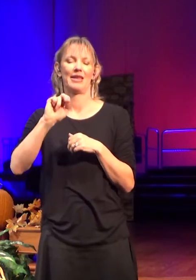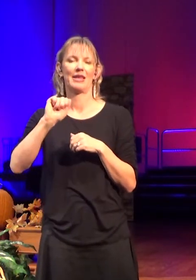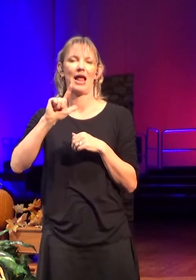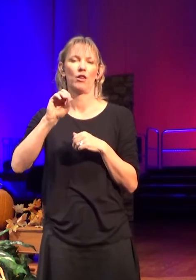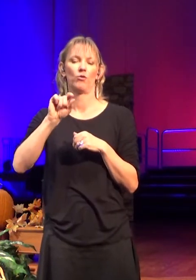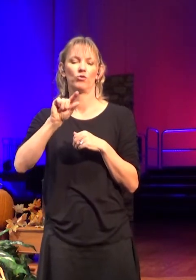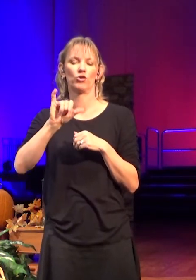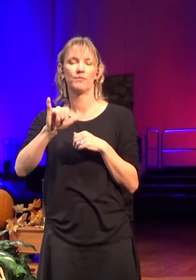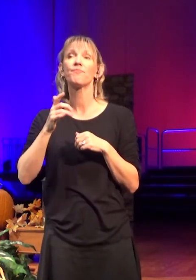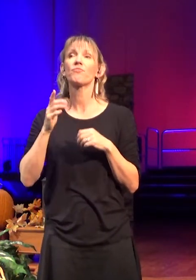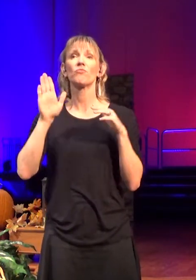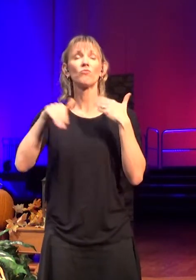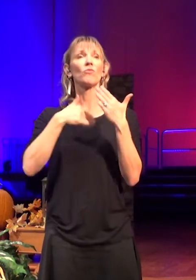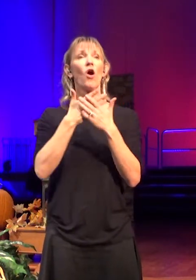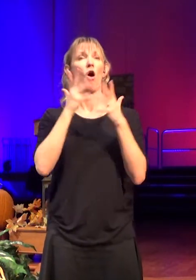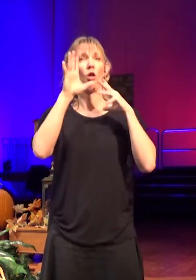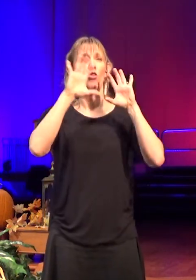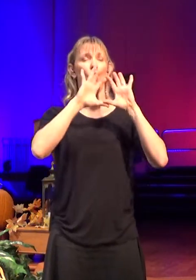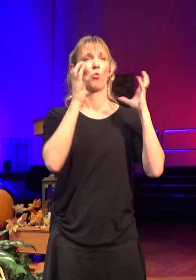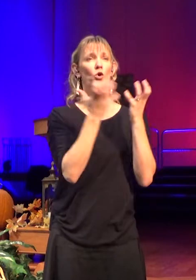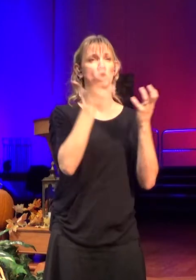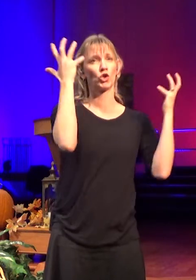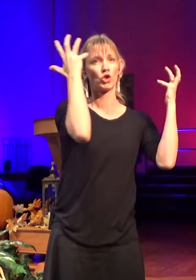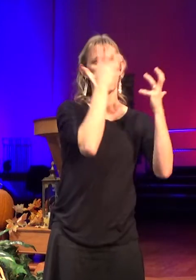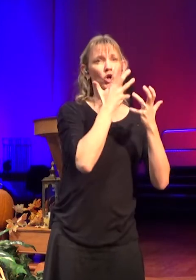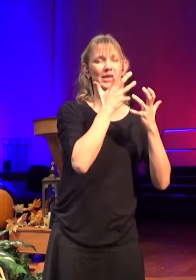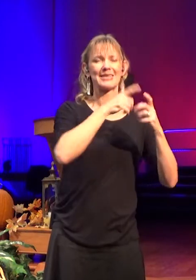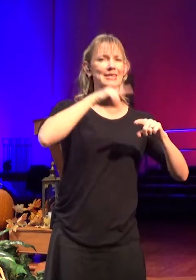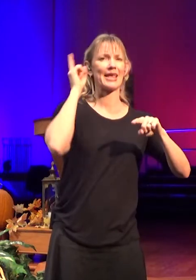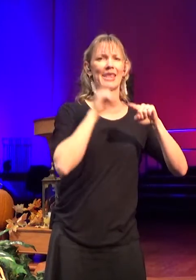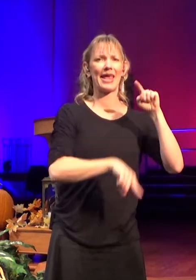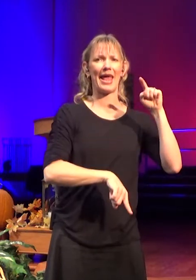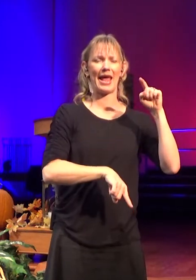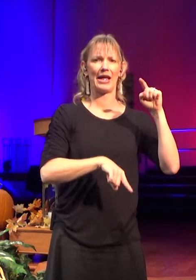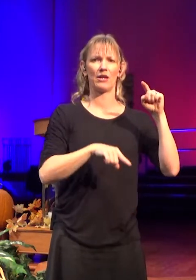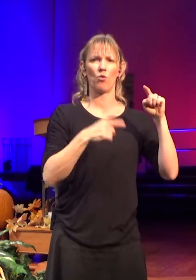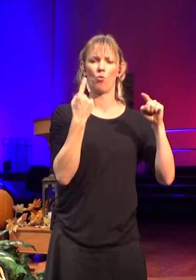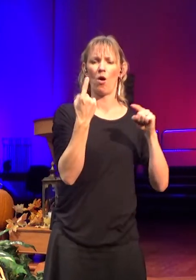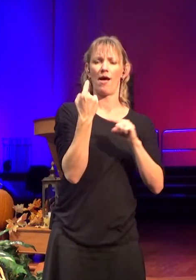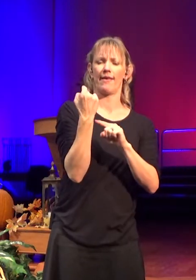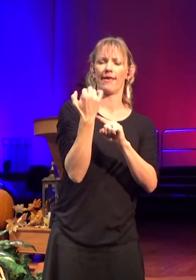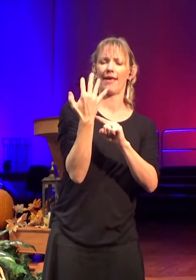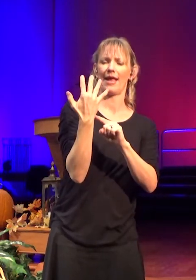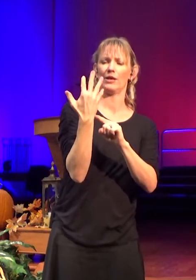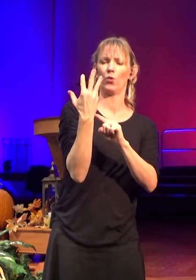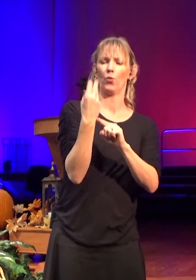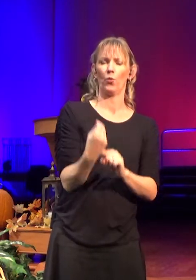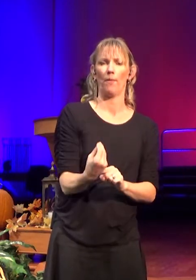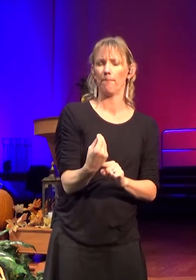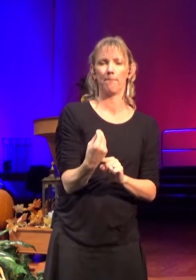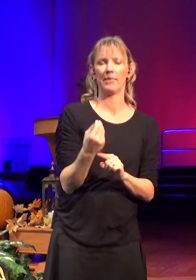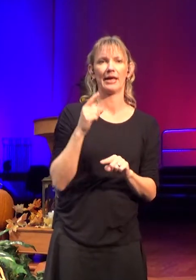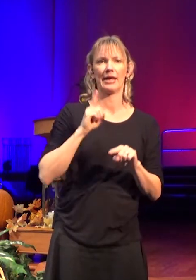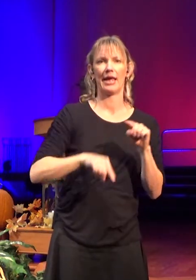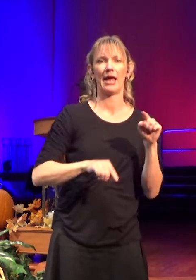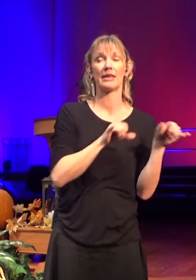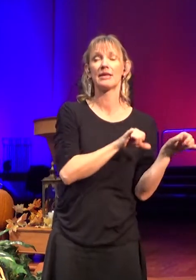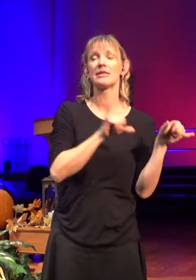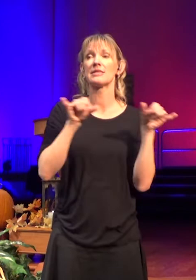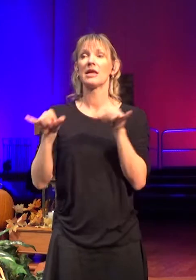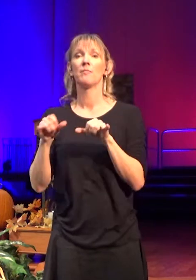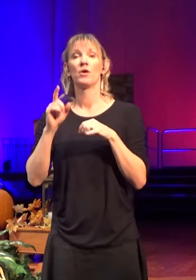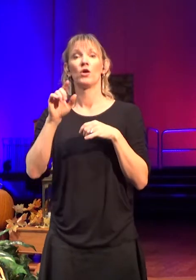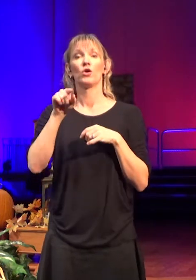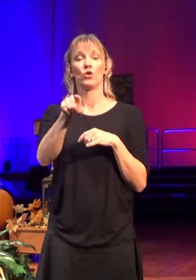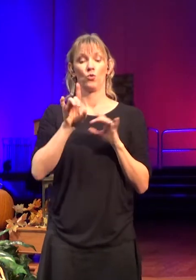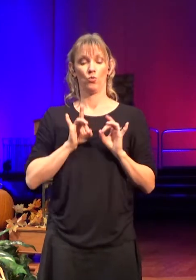is that just like as they say that all the darkness of the world cannot extinguish a single candle's flame, in